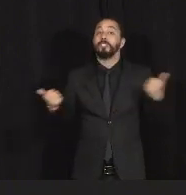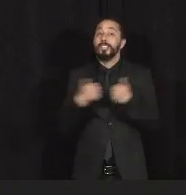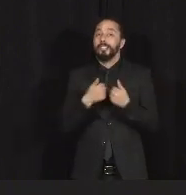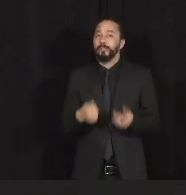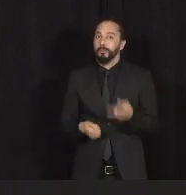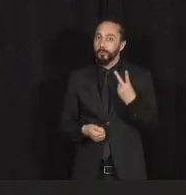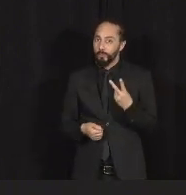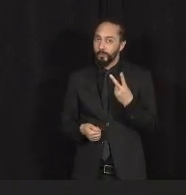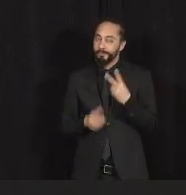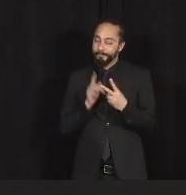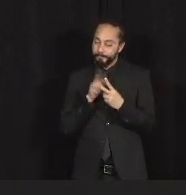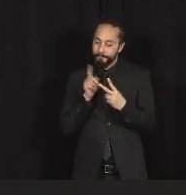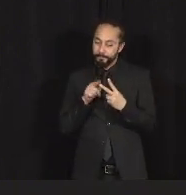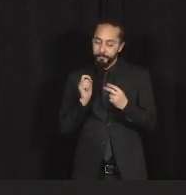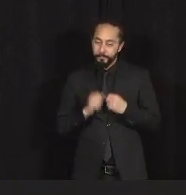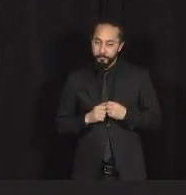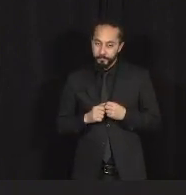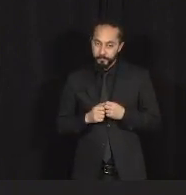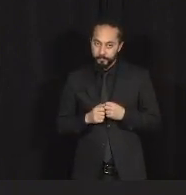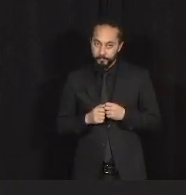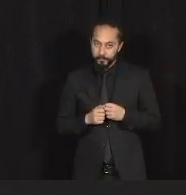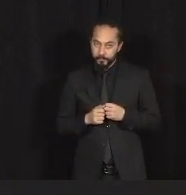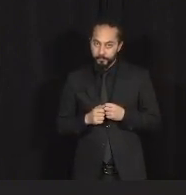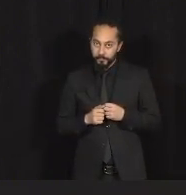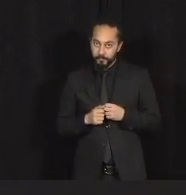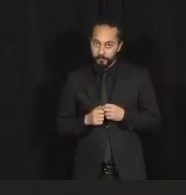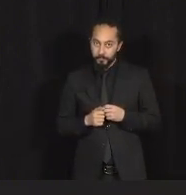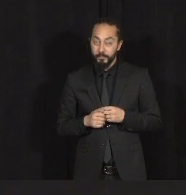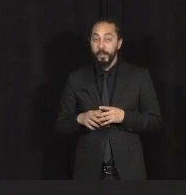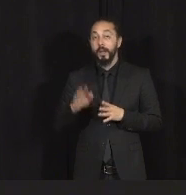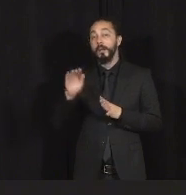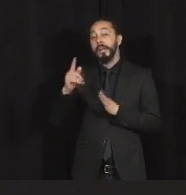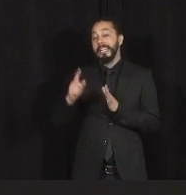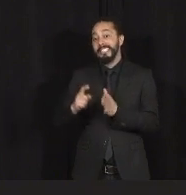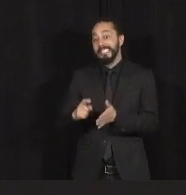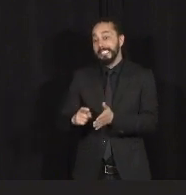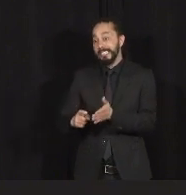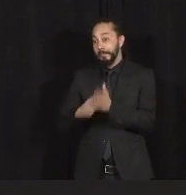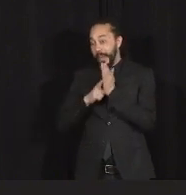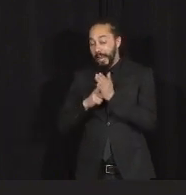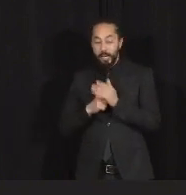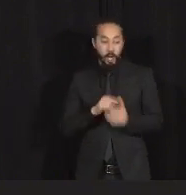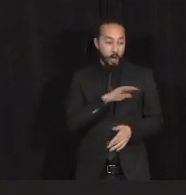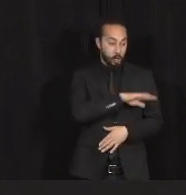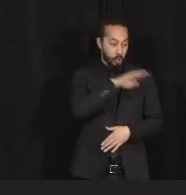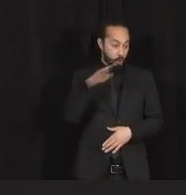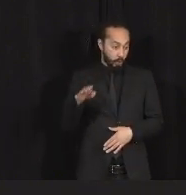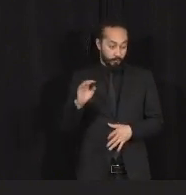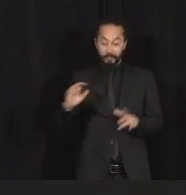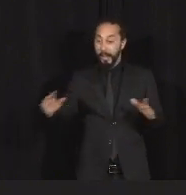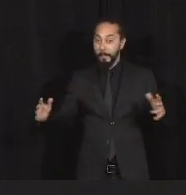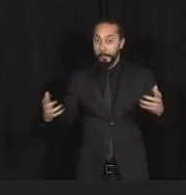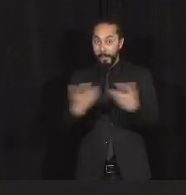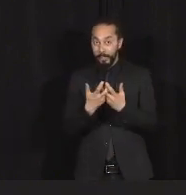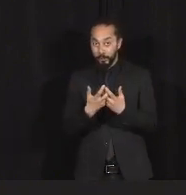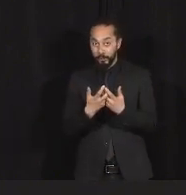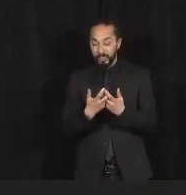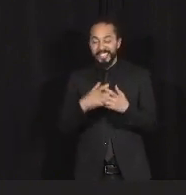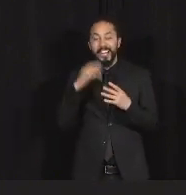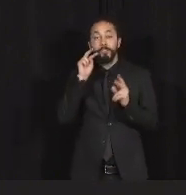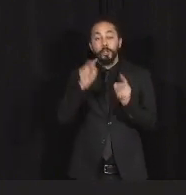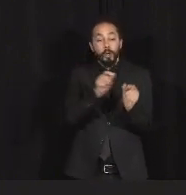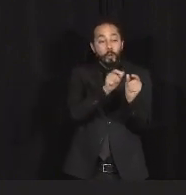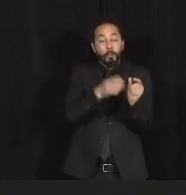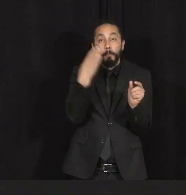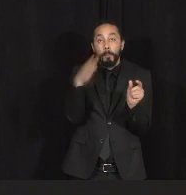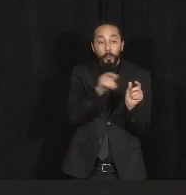does the demand actually fit this curve? And certainly if it's the blue bars, that would be a good thing. If it is the orange